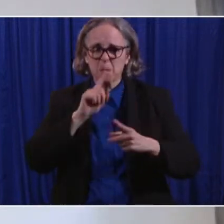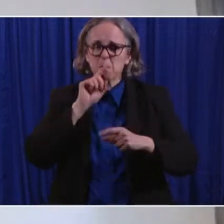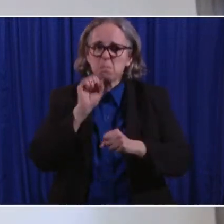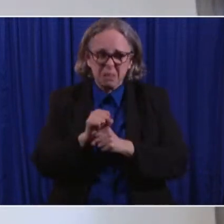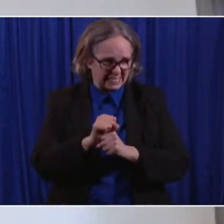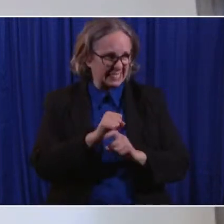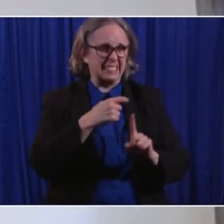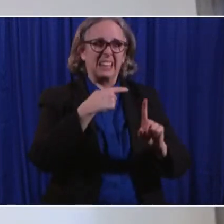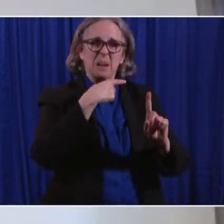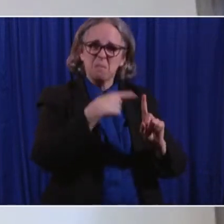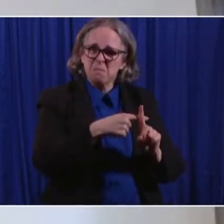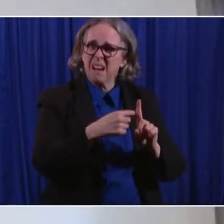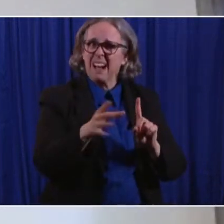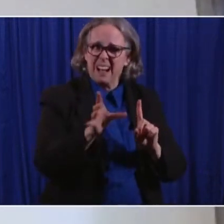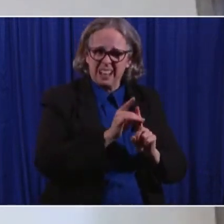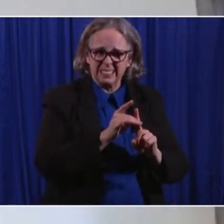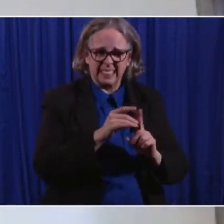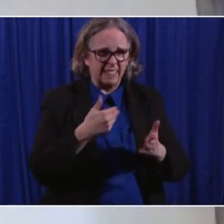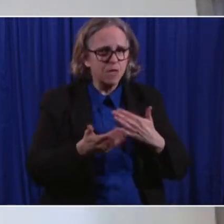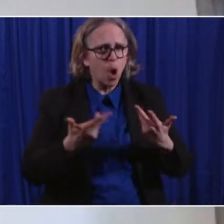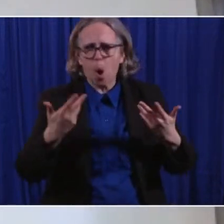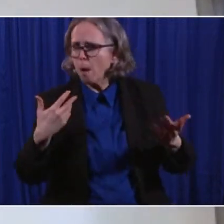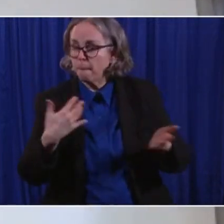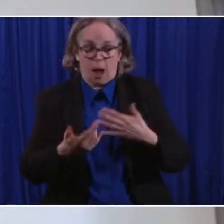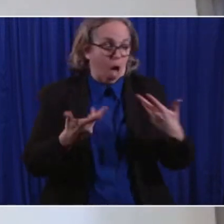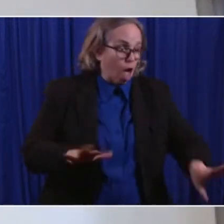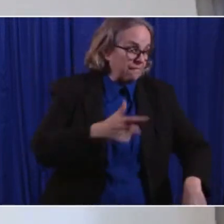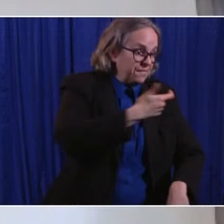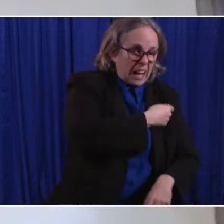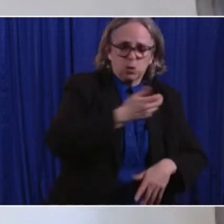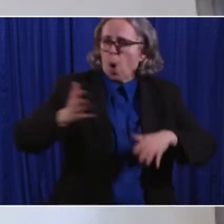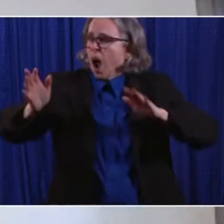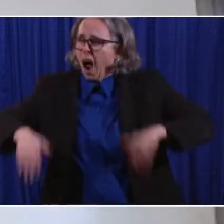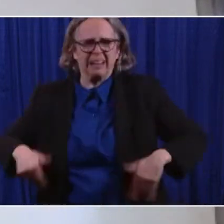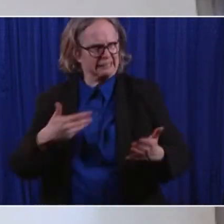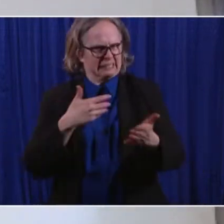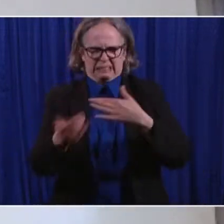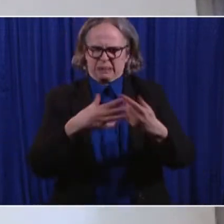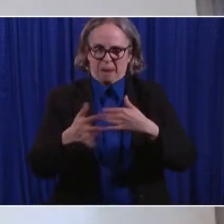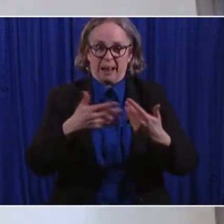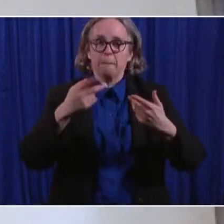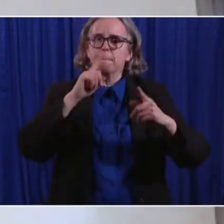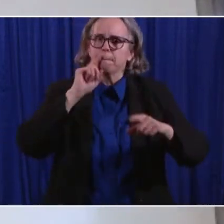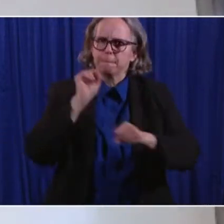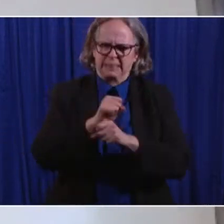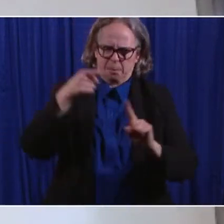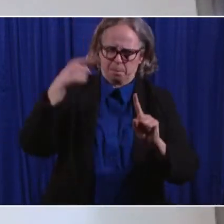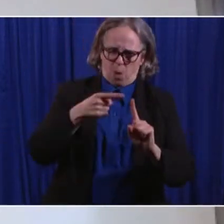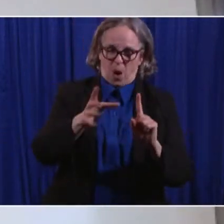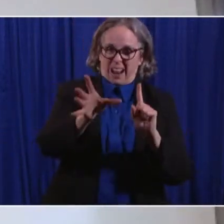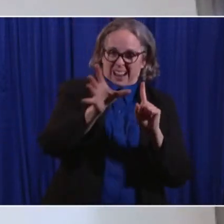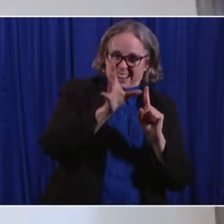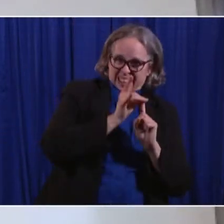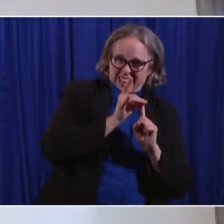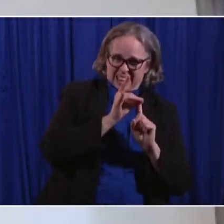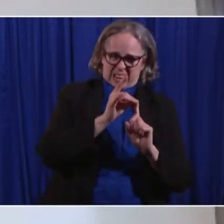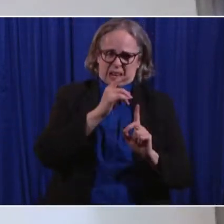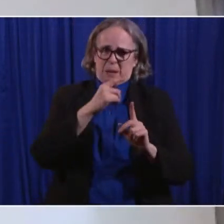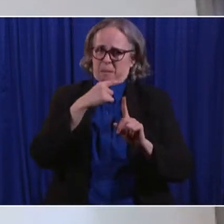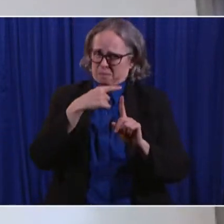vaccinated or unvaccinated, until they are able to meet the criteria for us to discontinue